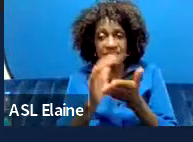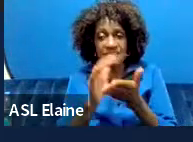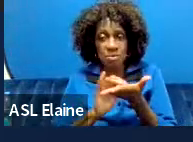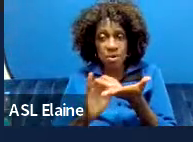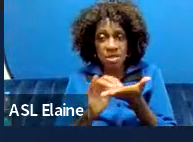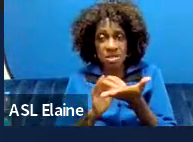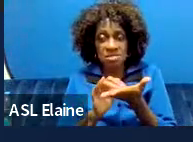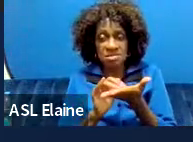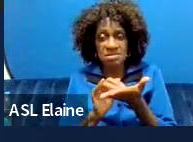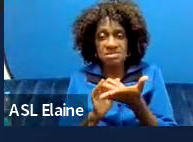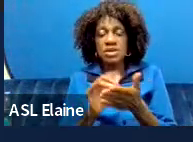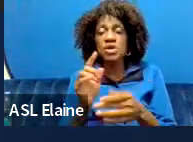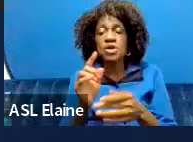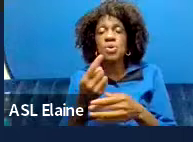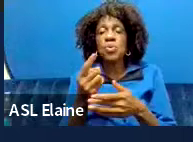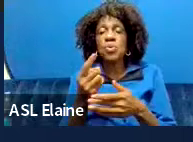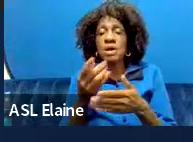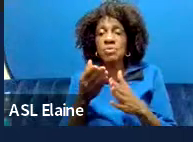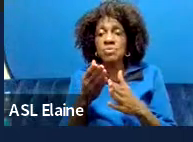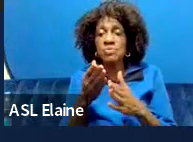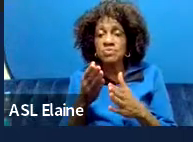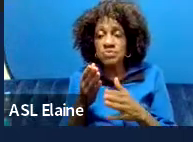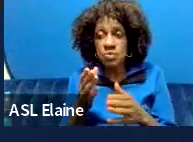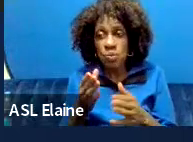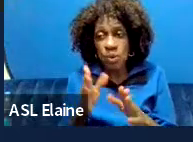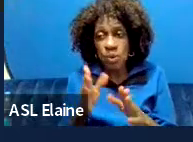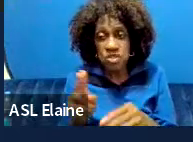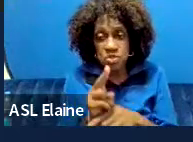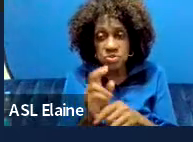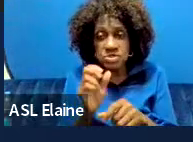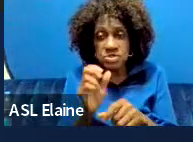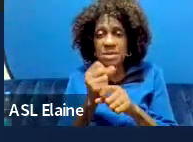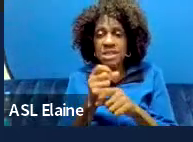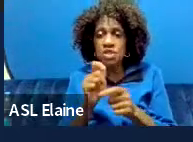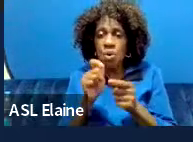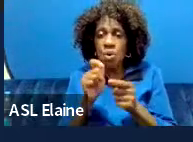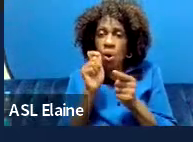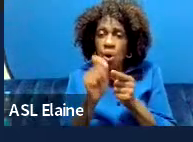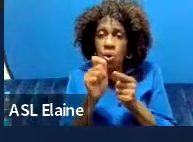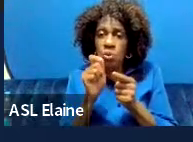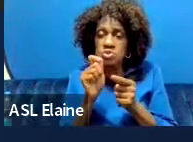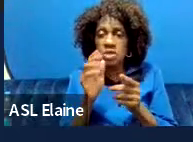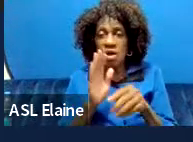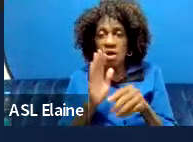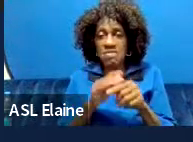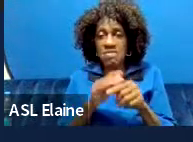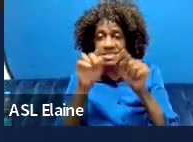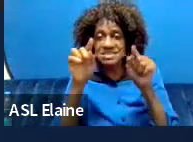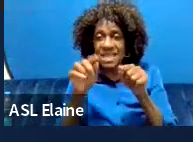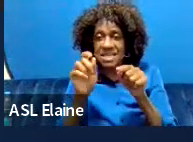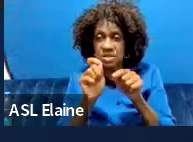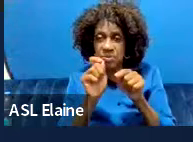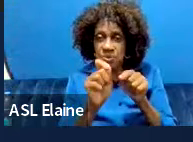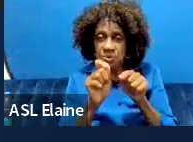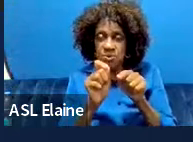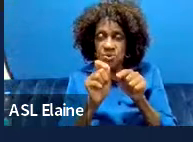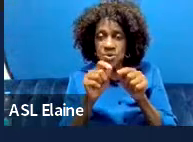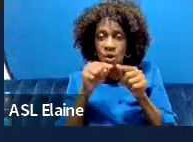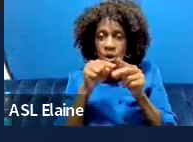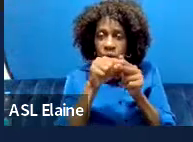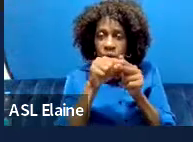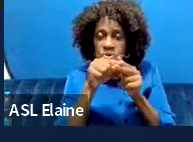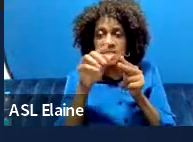So one of the methods that's used is where they make little holes in the sign and then they inset the little dots into those